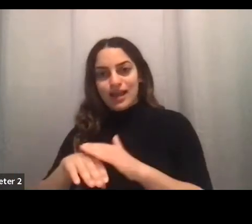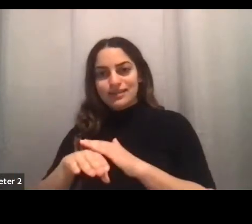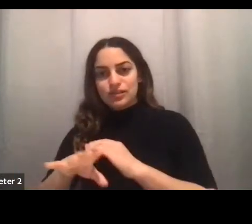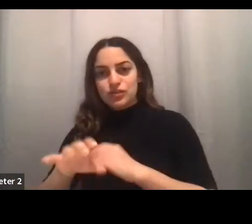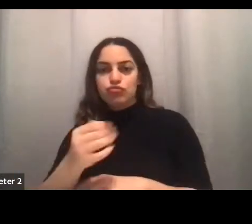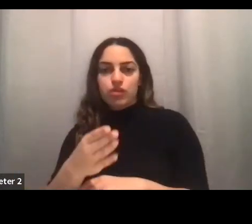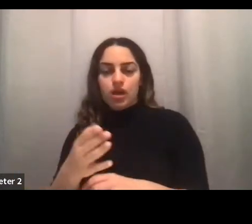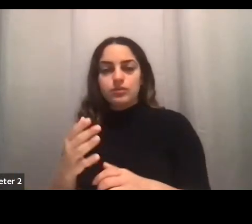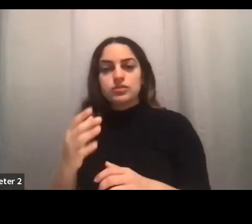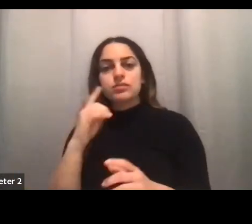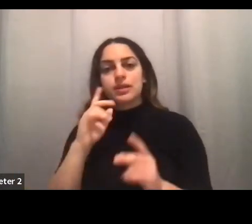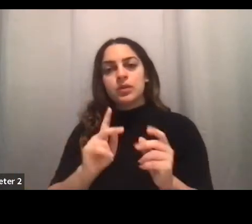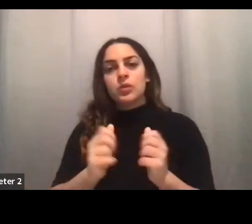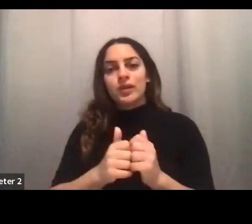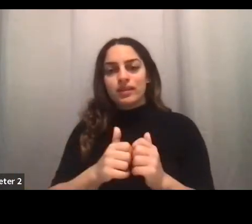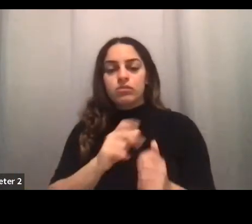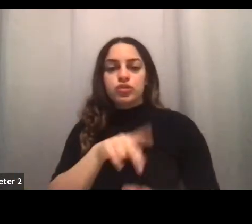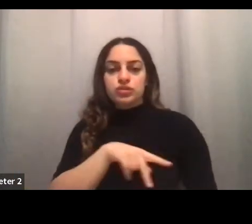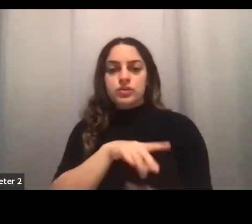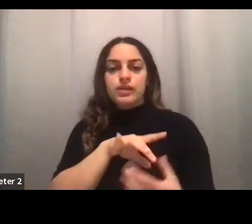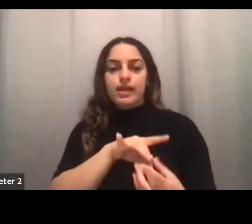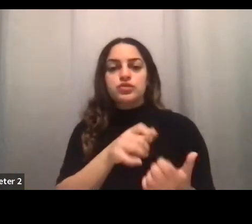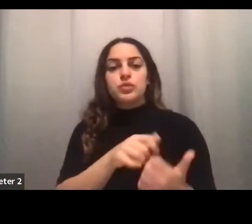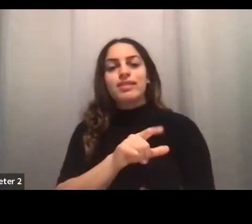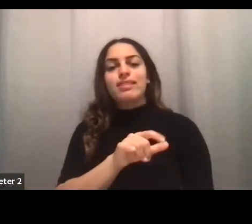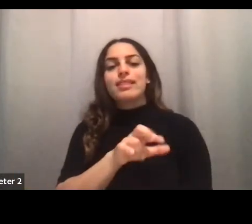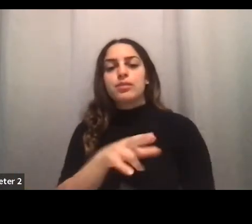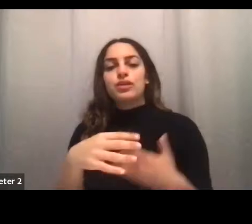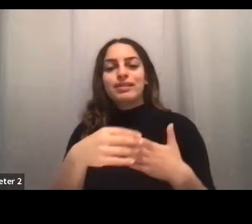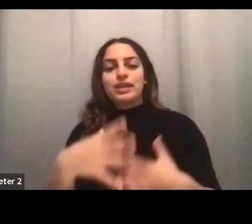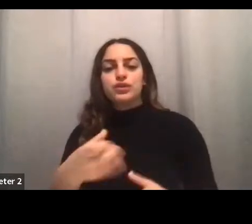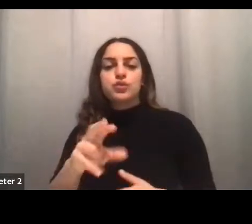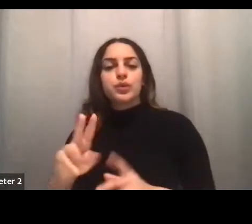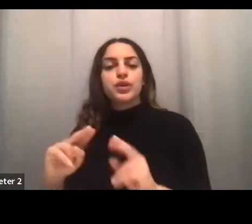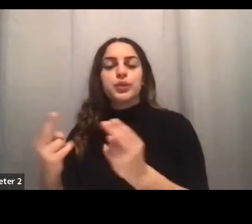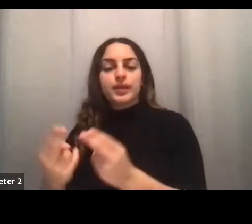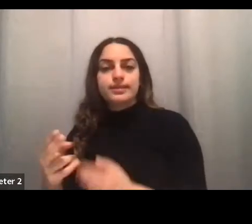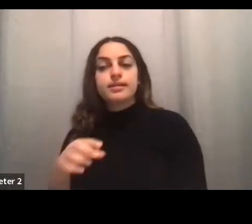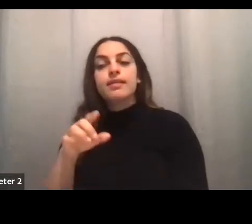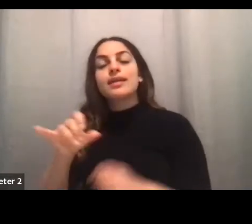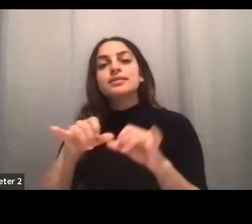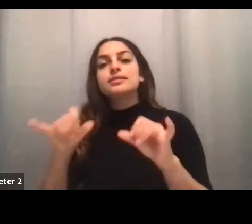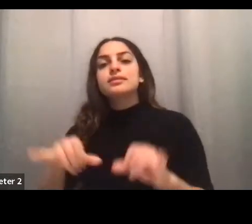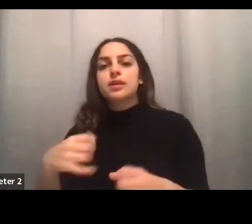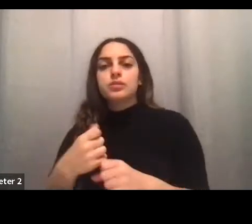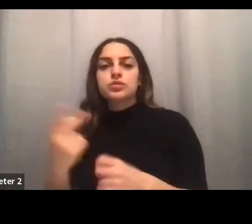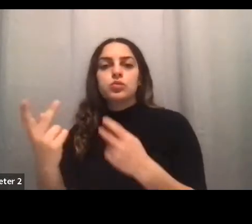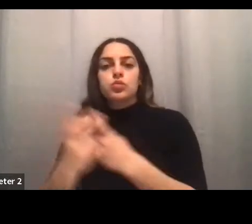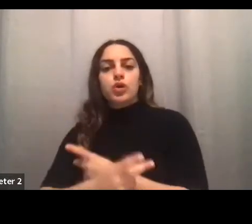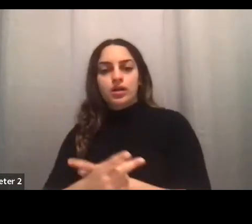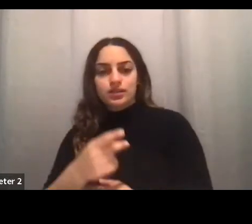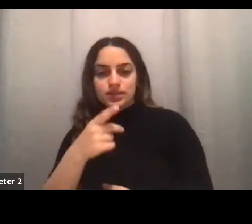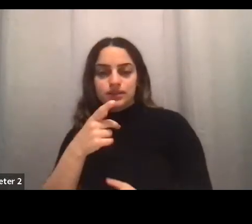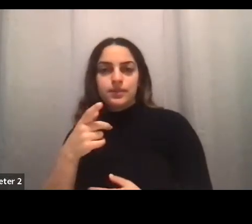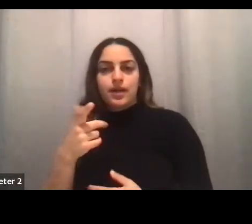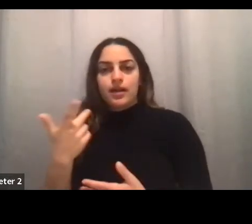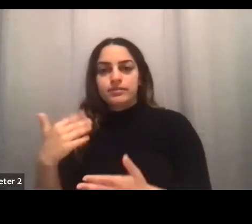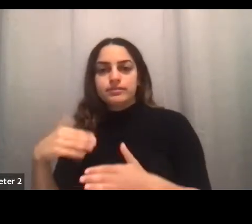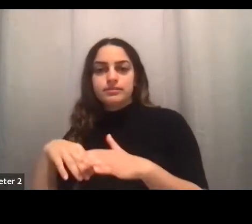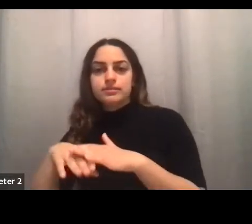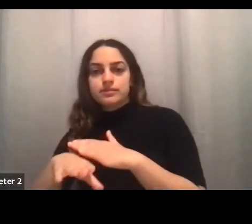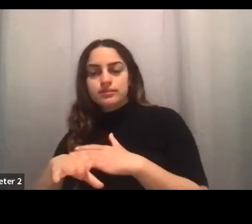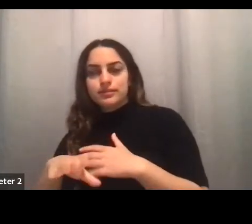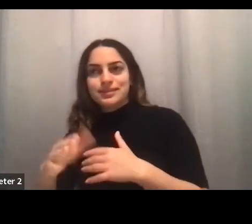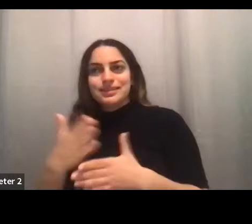leaders or to labor unions a system made worse by the infiltration of some unions by organized